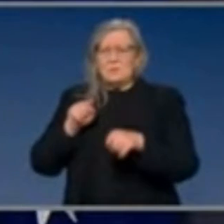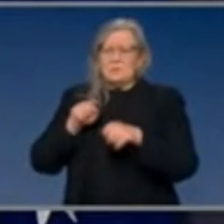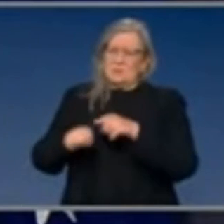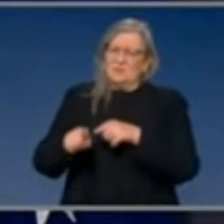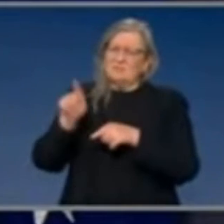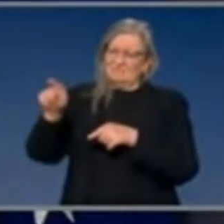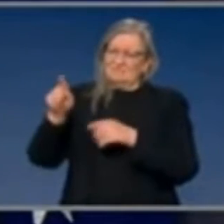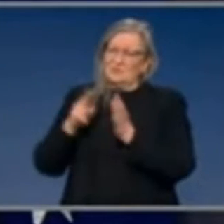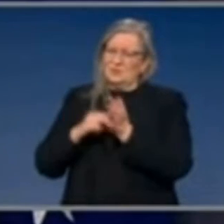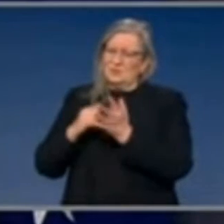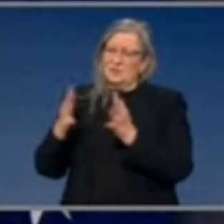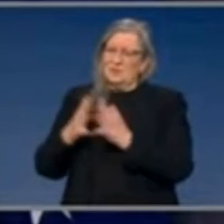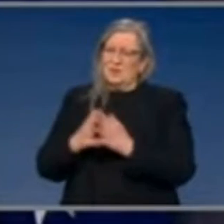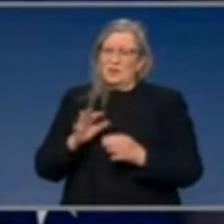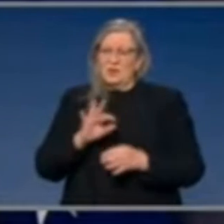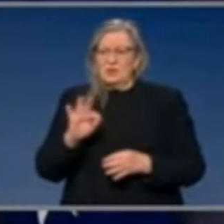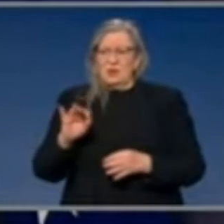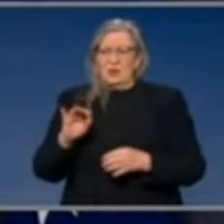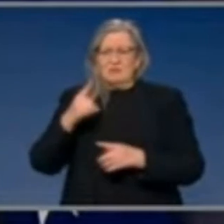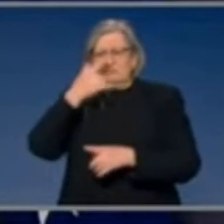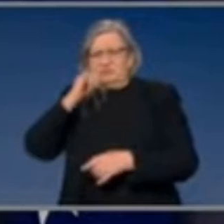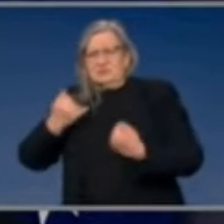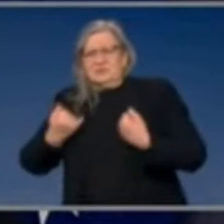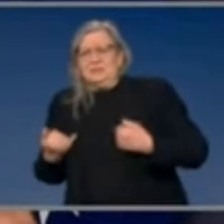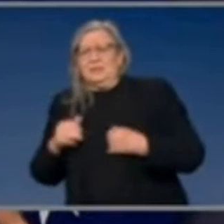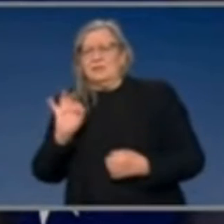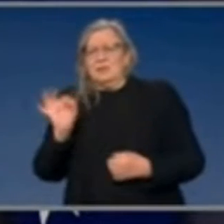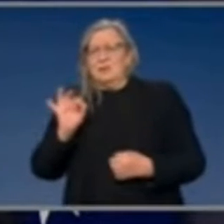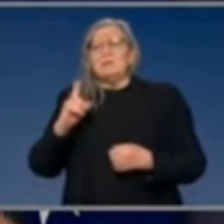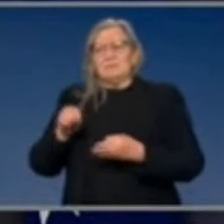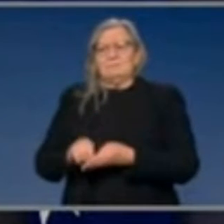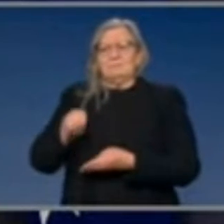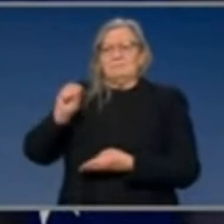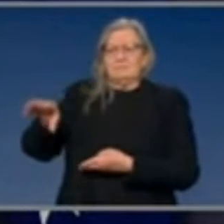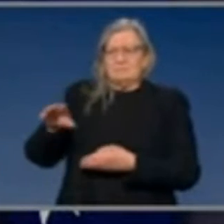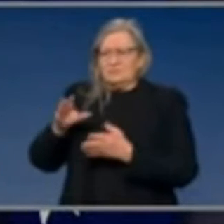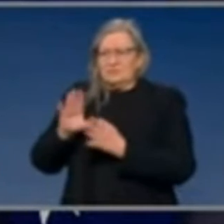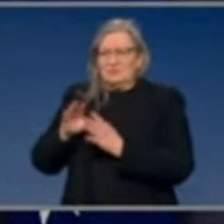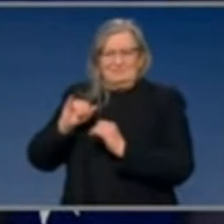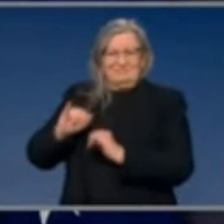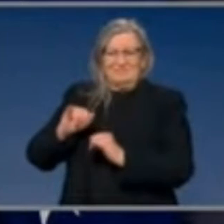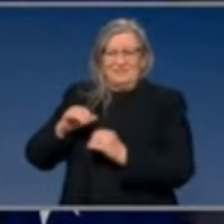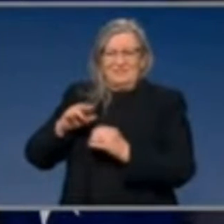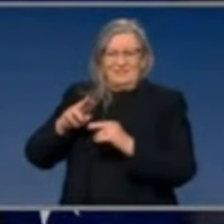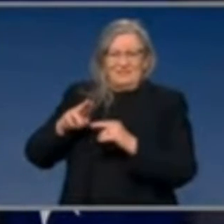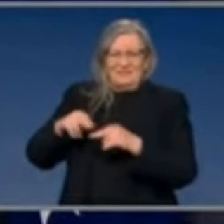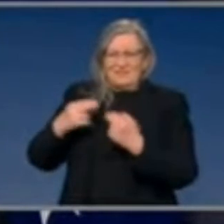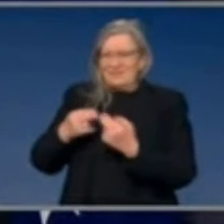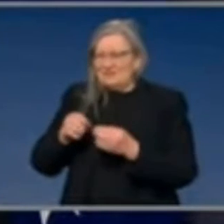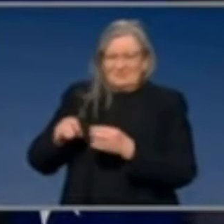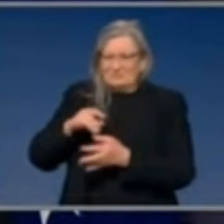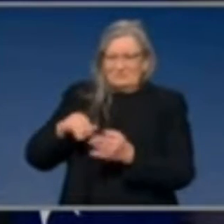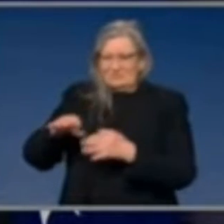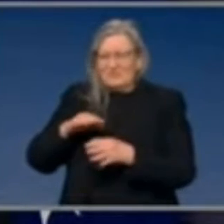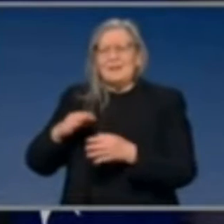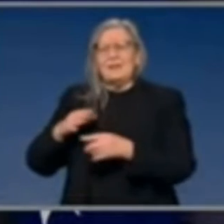for social reasons rather than because they are severely sick. But there will be, and there has been, some more serious